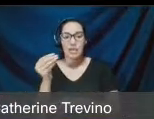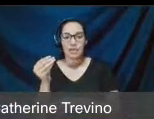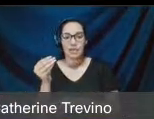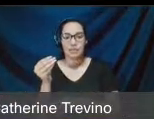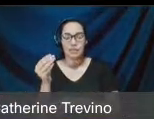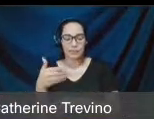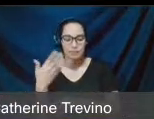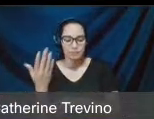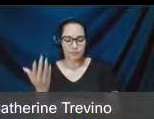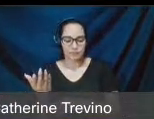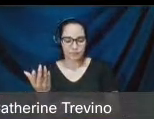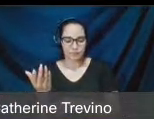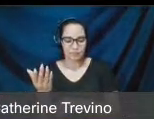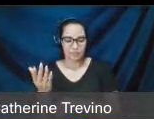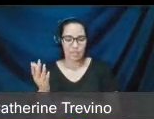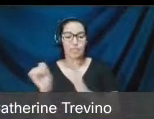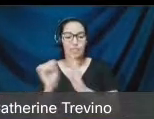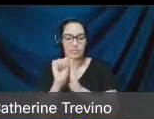the state level,